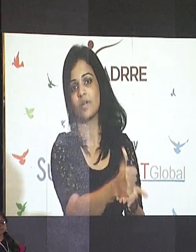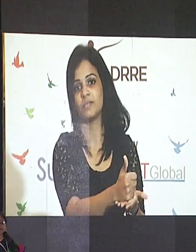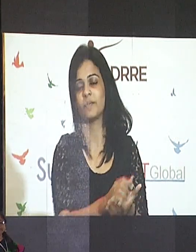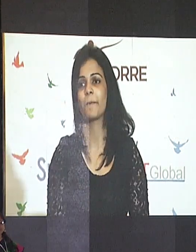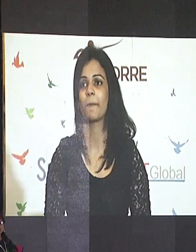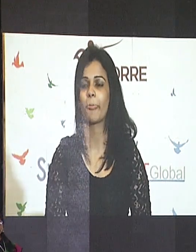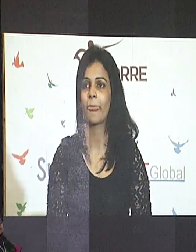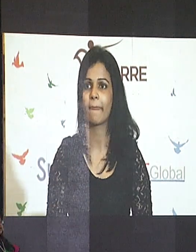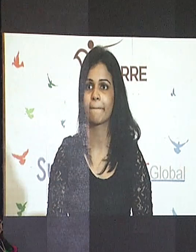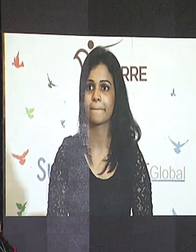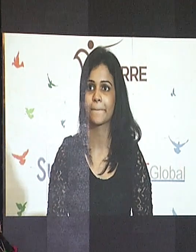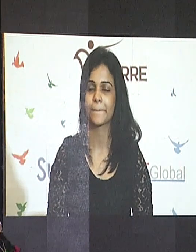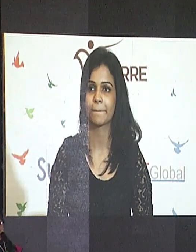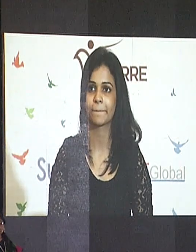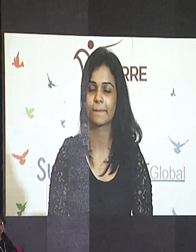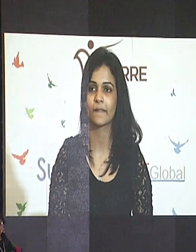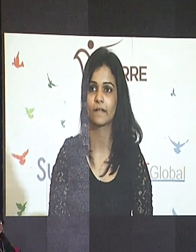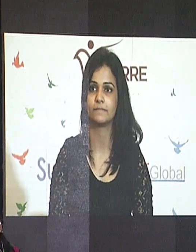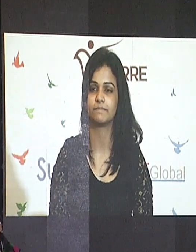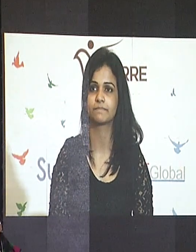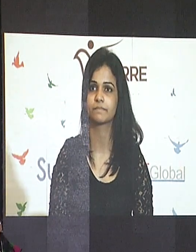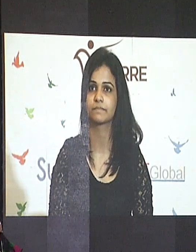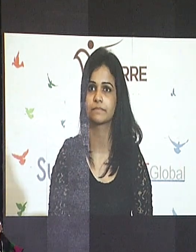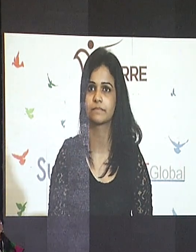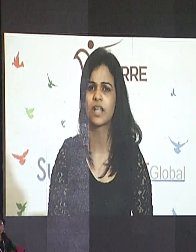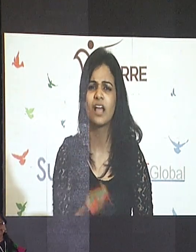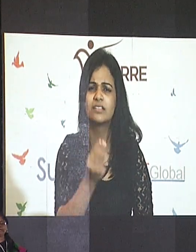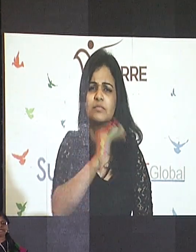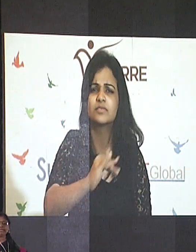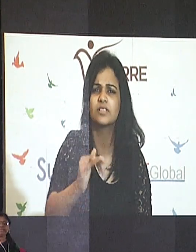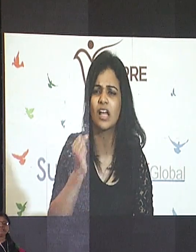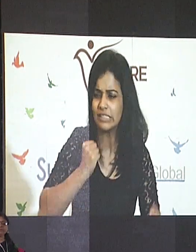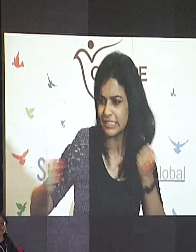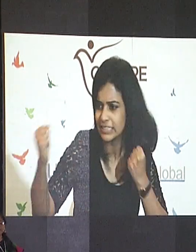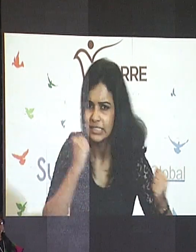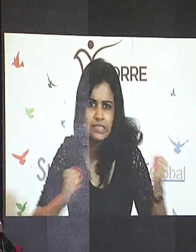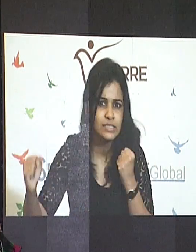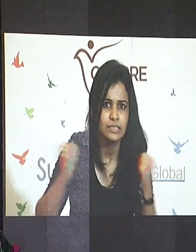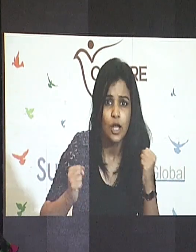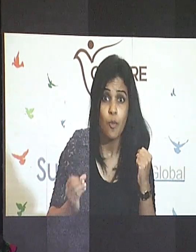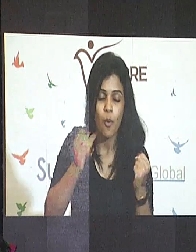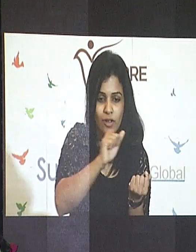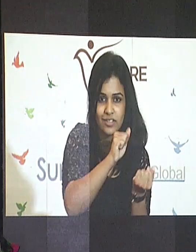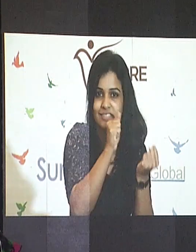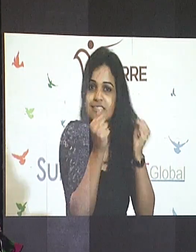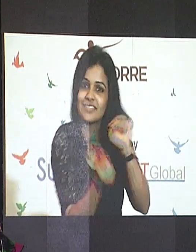The observation, otherwise restless and hyperactive, become attentive and